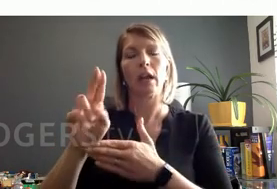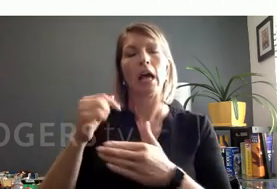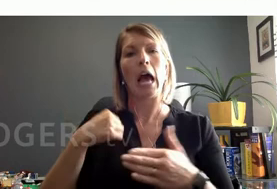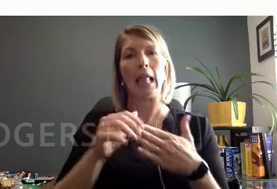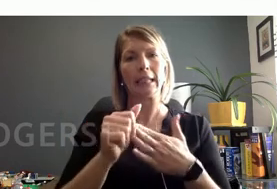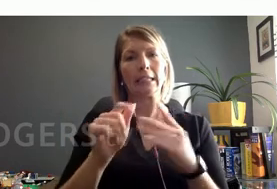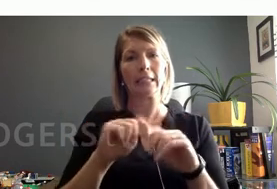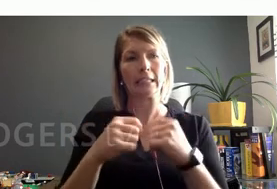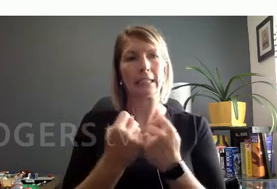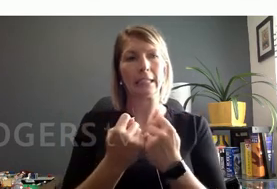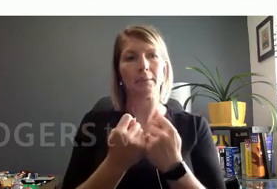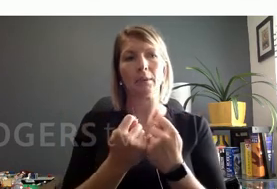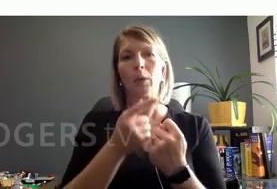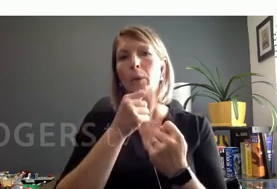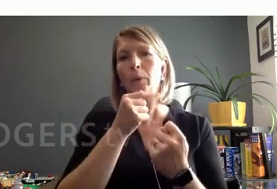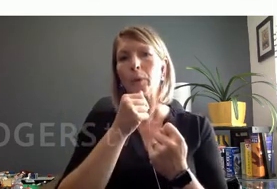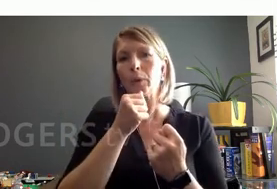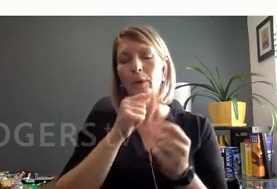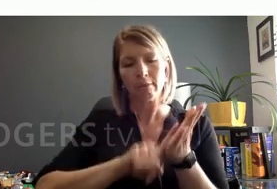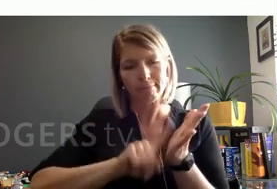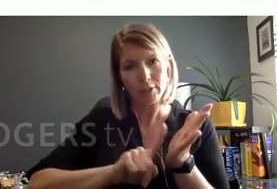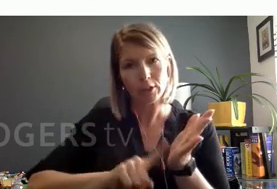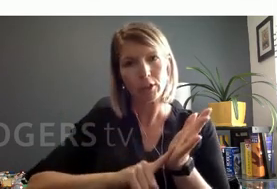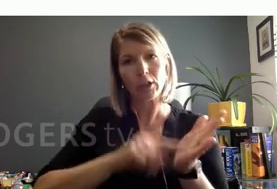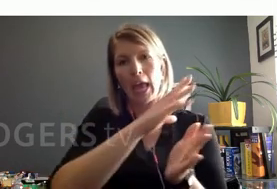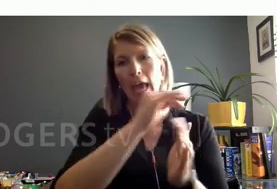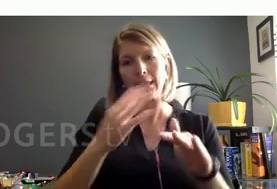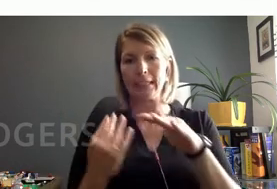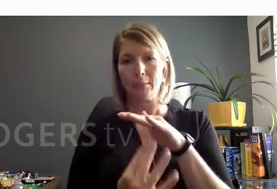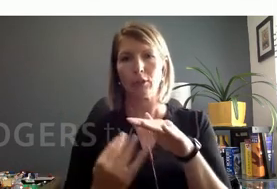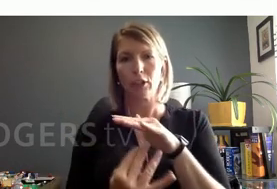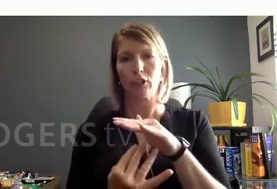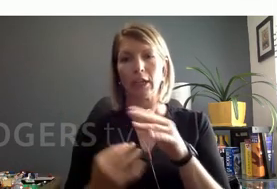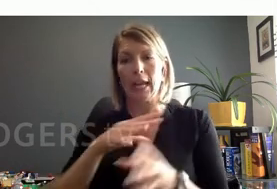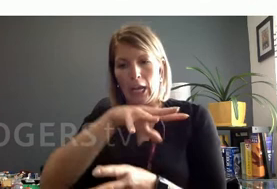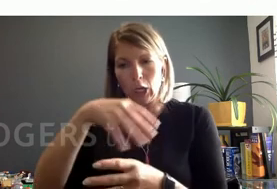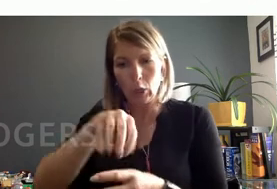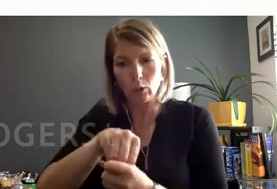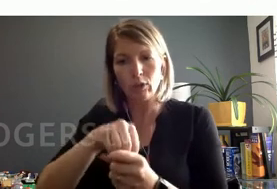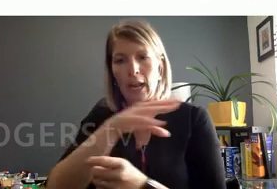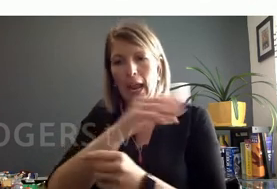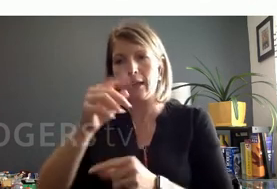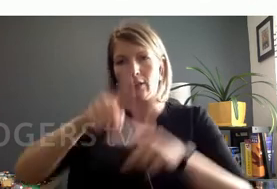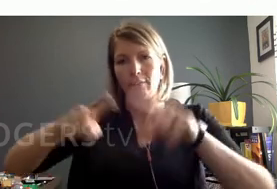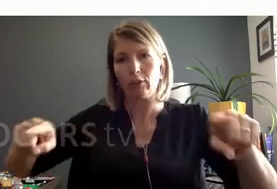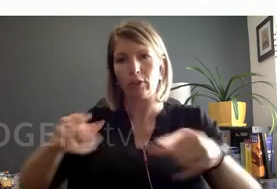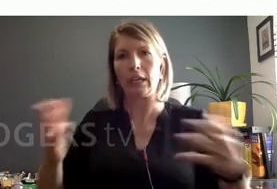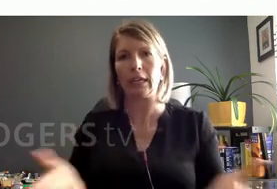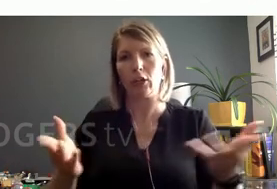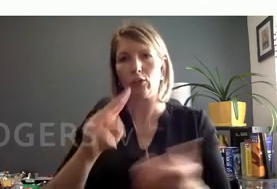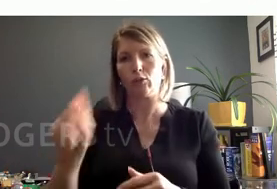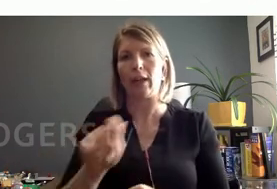is dedicated to research in immigration, inclusion, and diversity in the province and beyond.